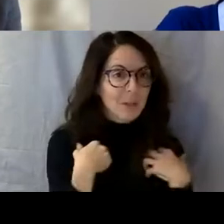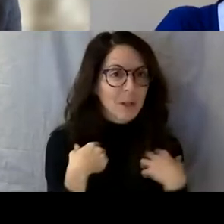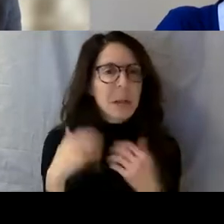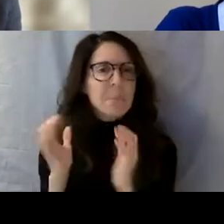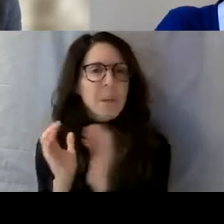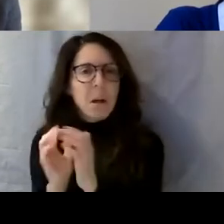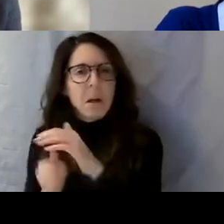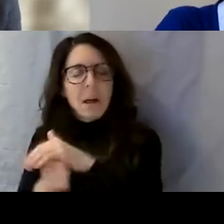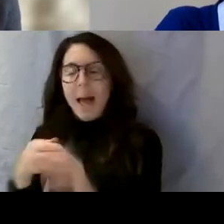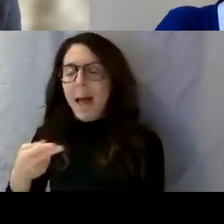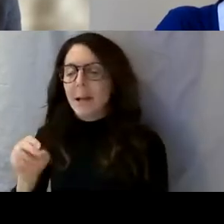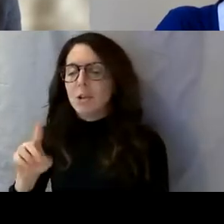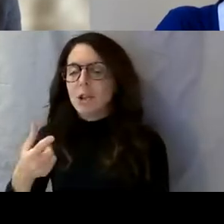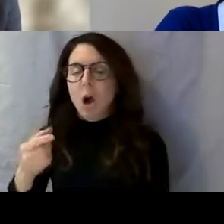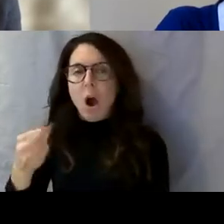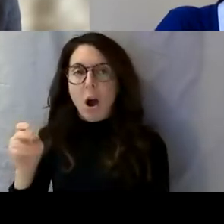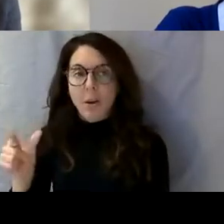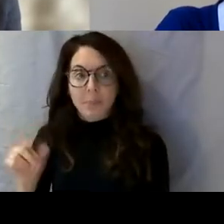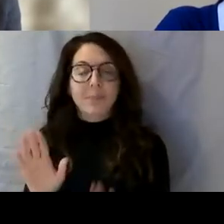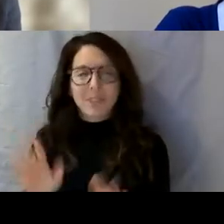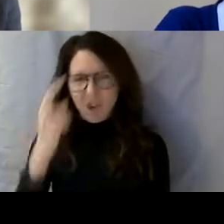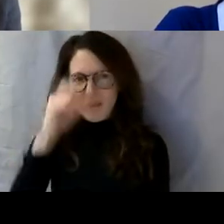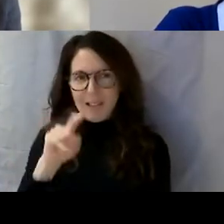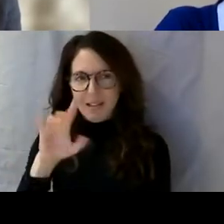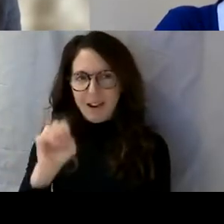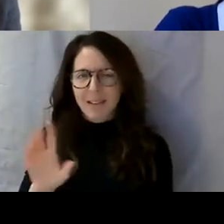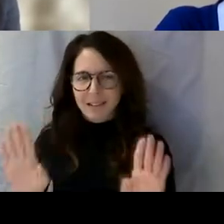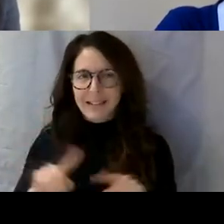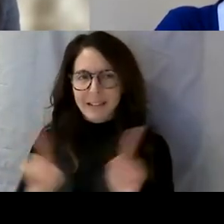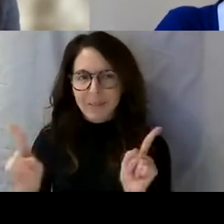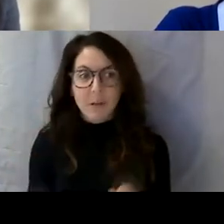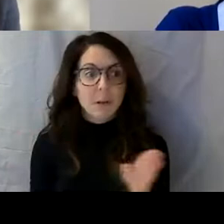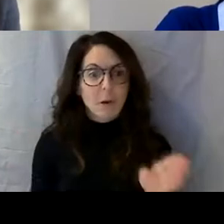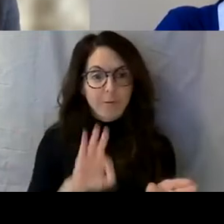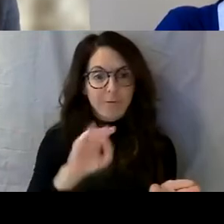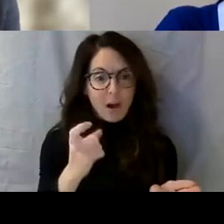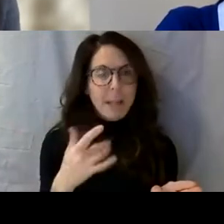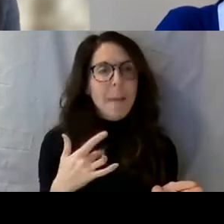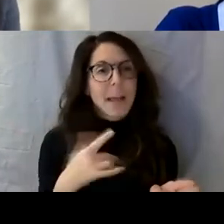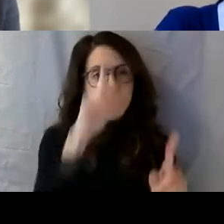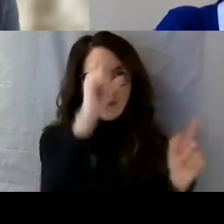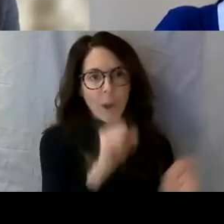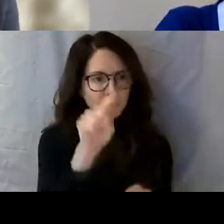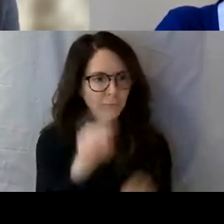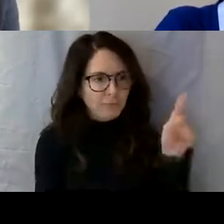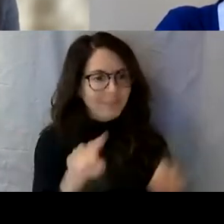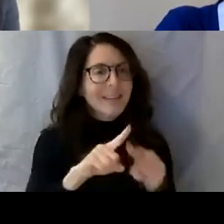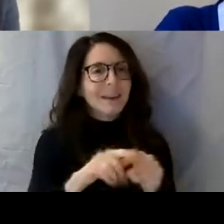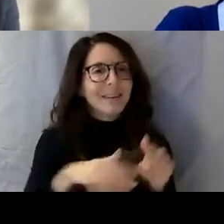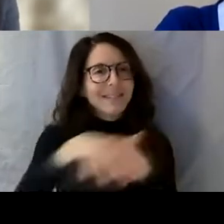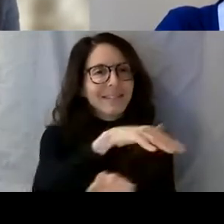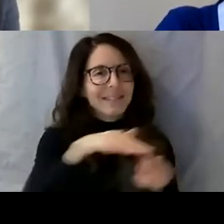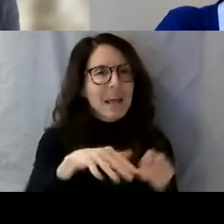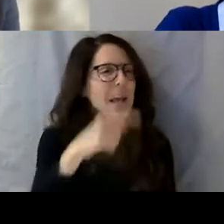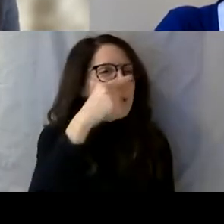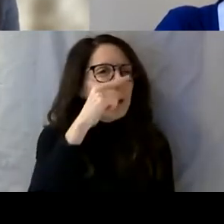cognitive styles. So foxes have different strategies for different problems. They're comfortable with nuance. They